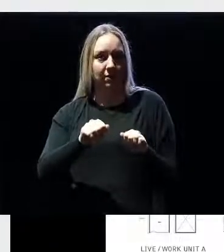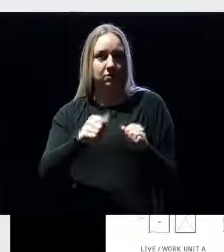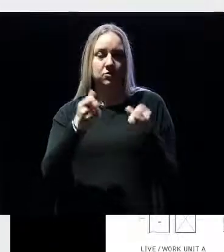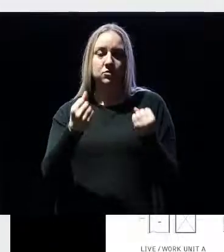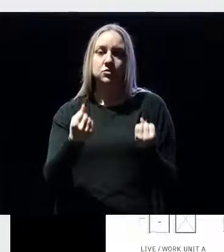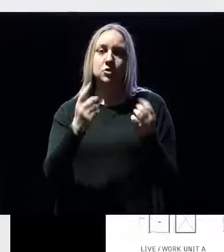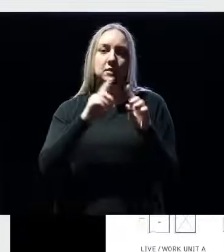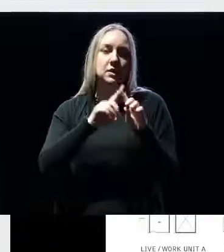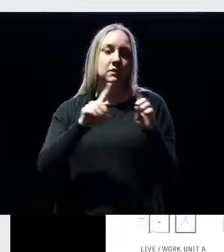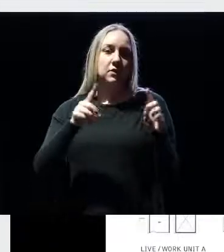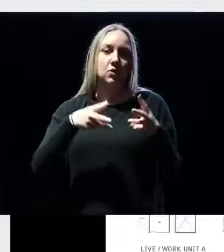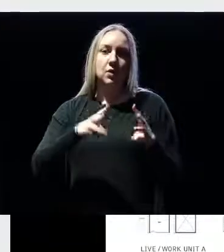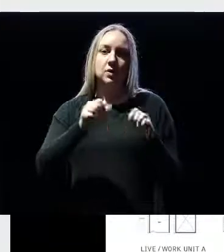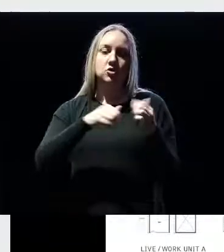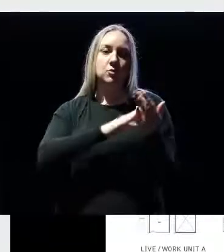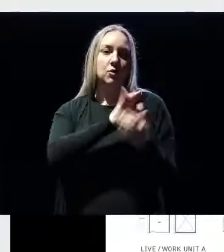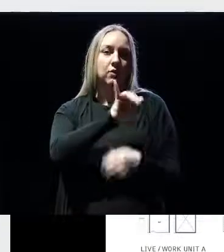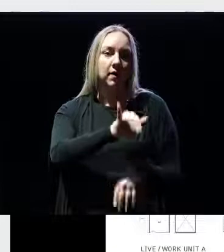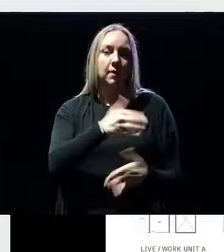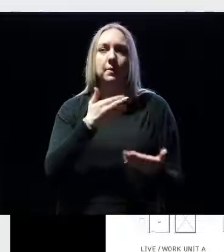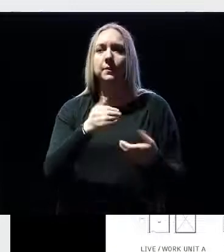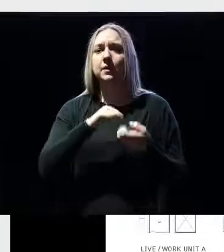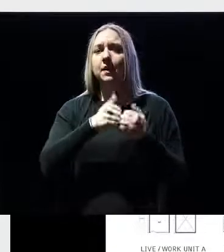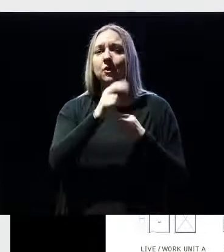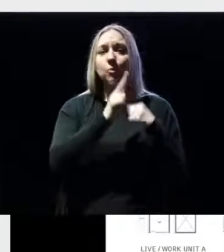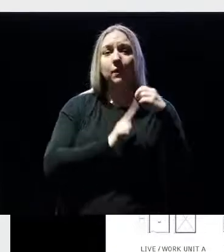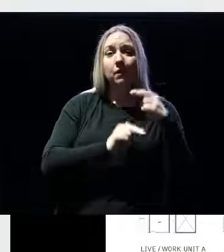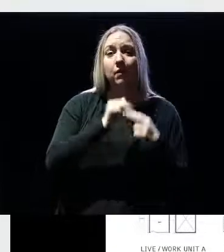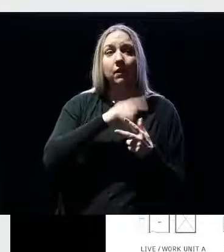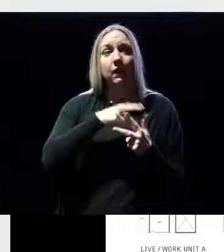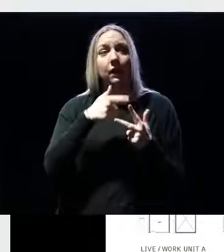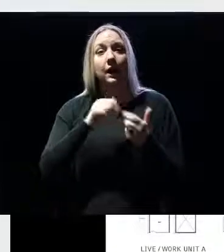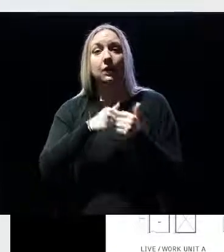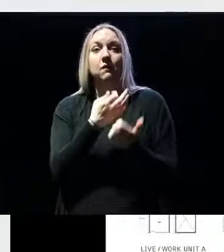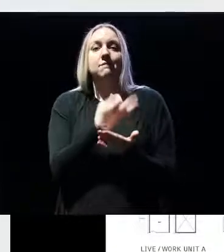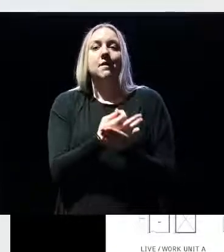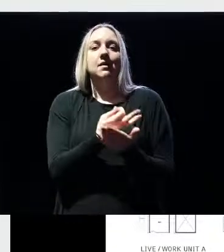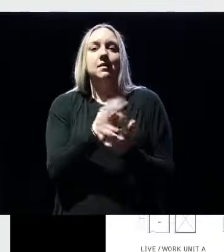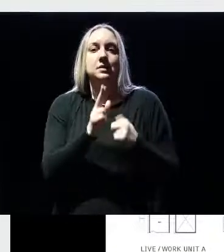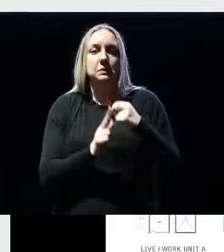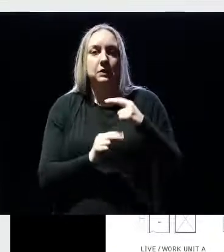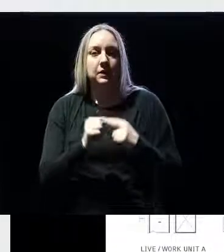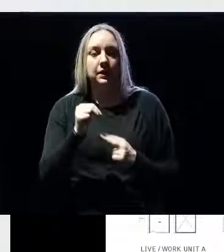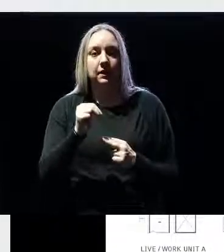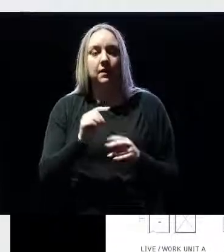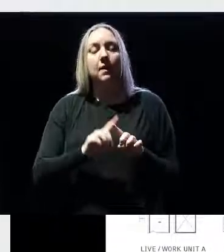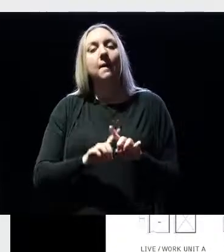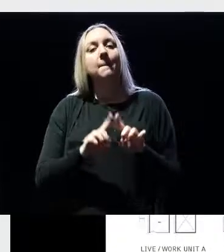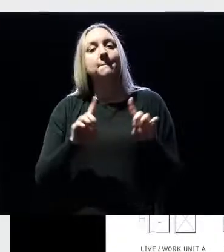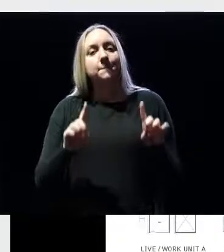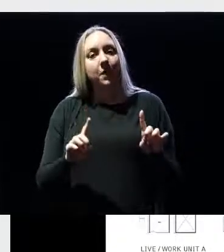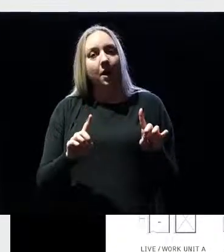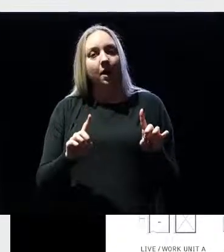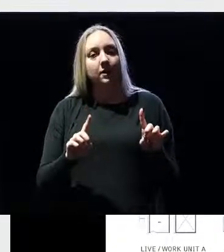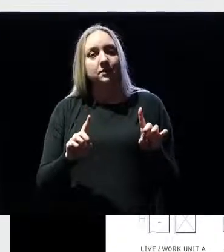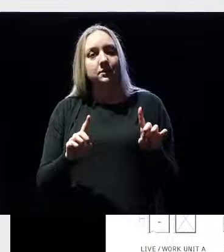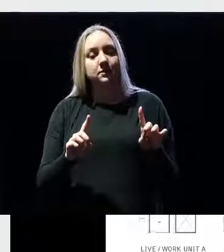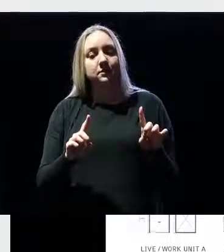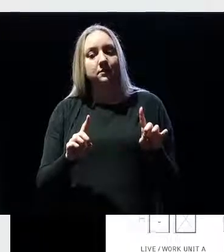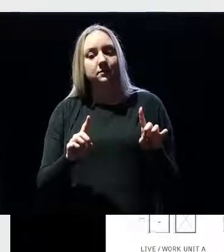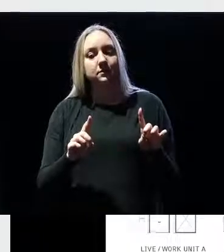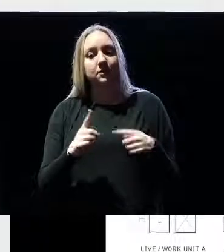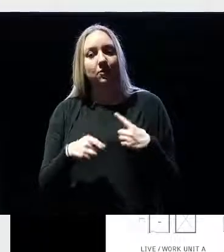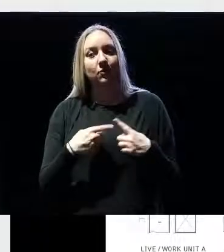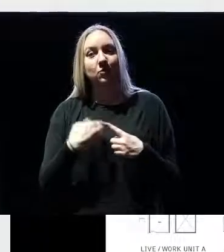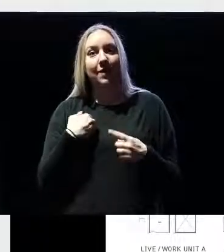It can be in the way that you build the buildings, it can be in the way that you finance the buildings. But one of the things, because of the scale at One Santa Fe, that we